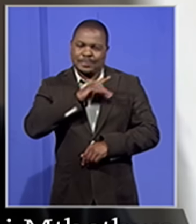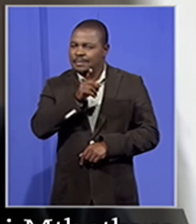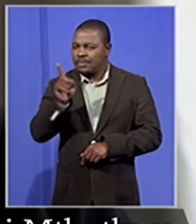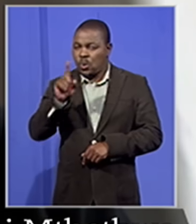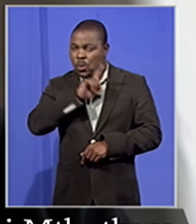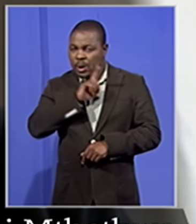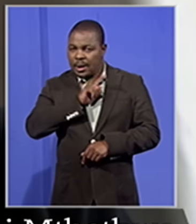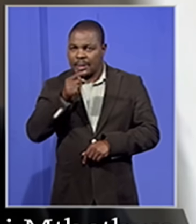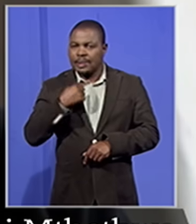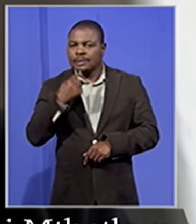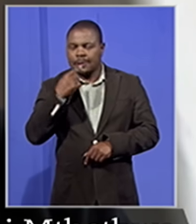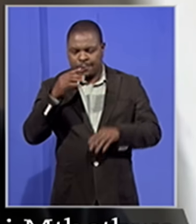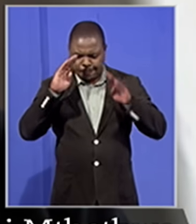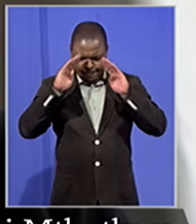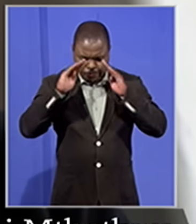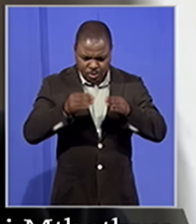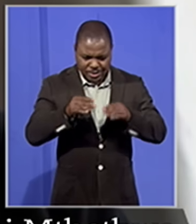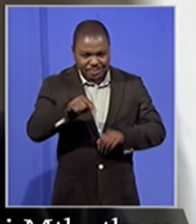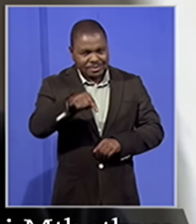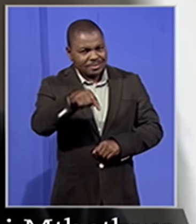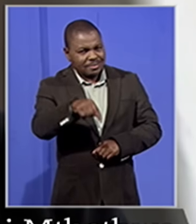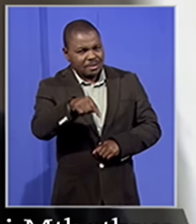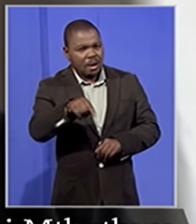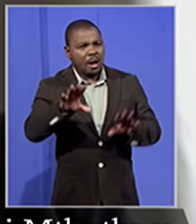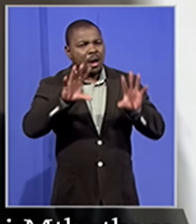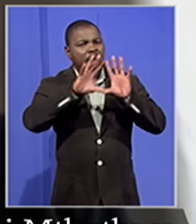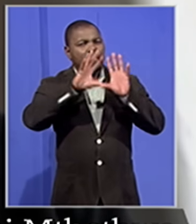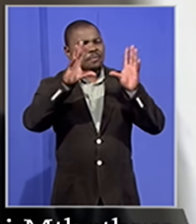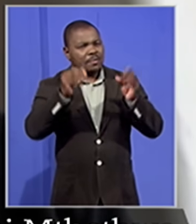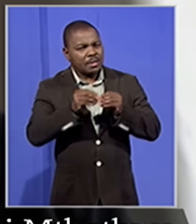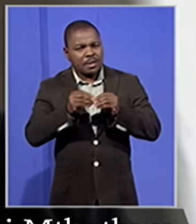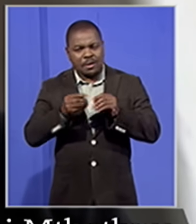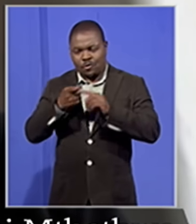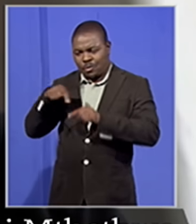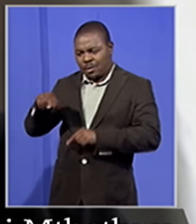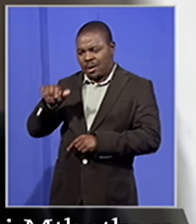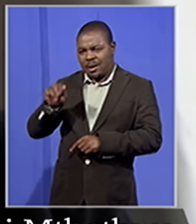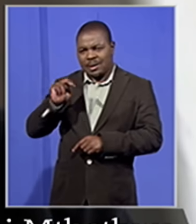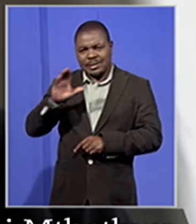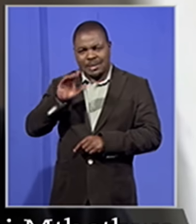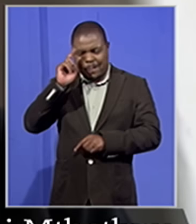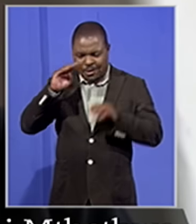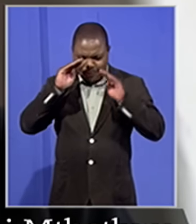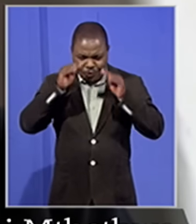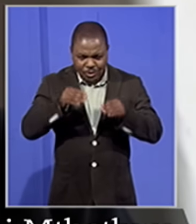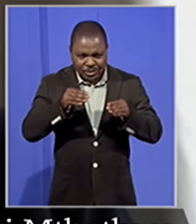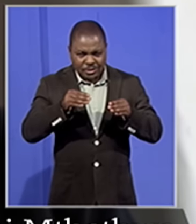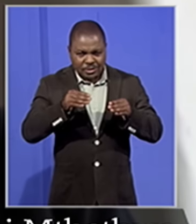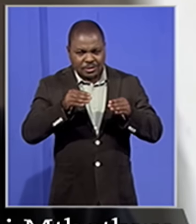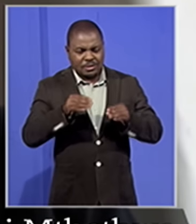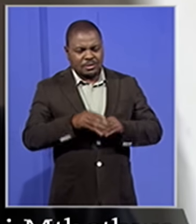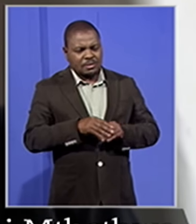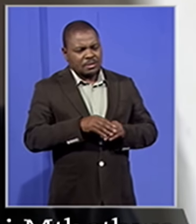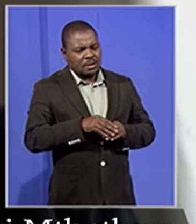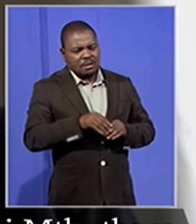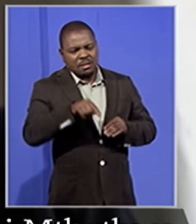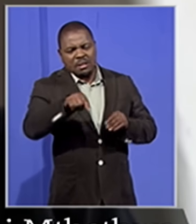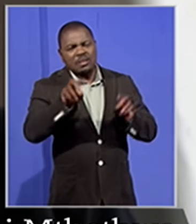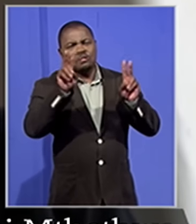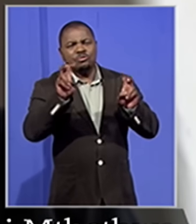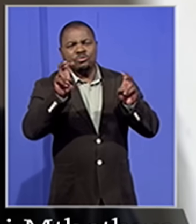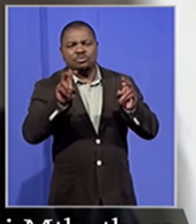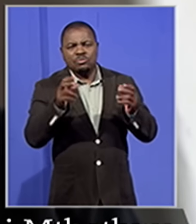confine the conversation and the reflection by the African National Congress of one of its sons to the matter of